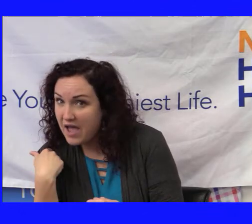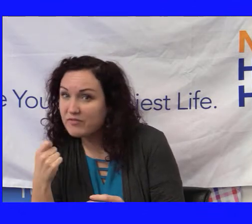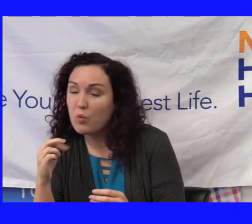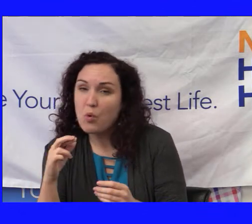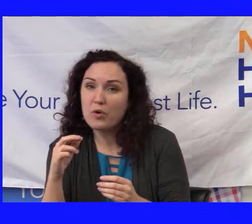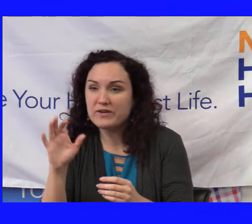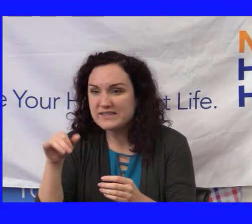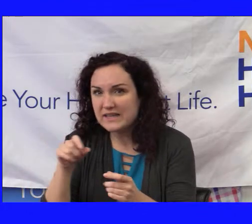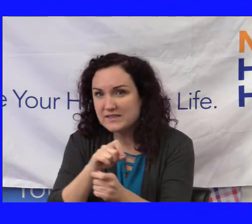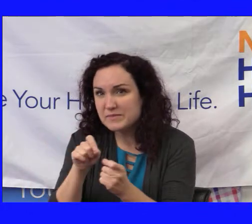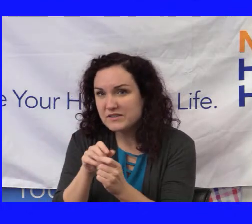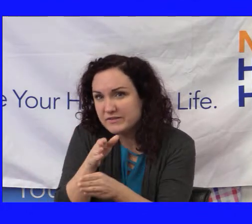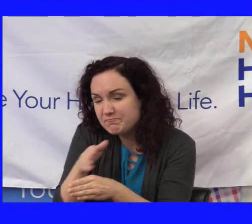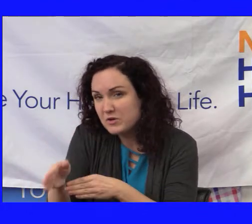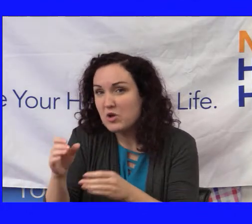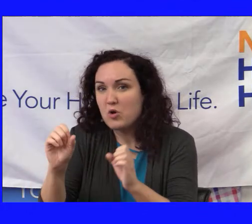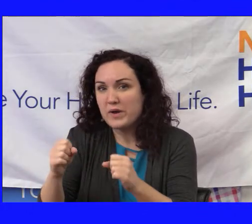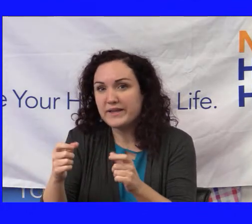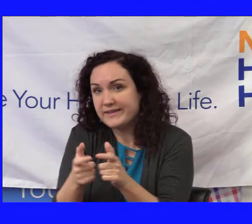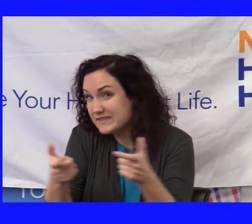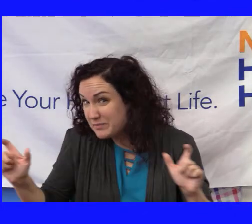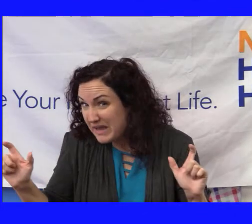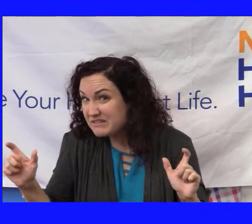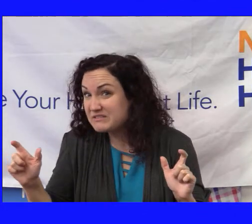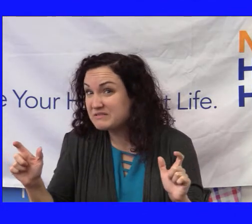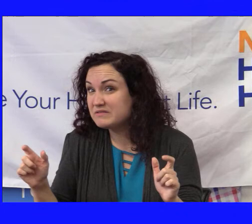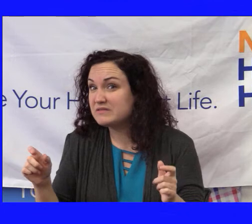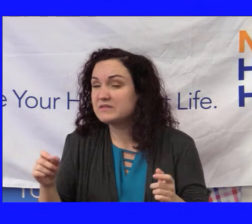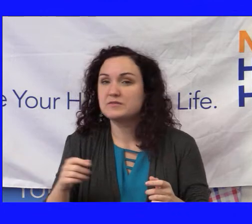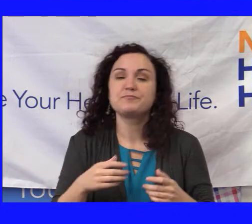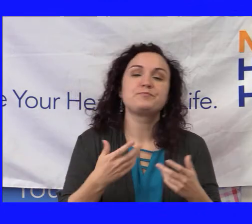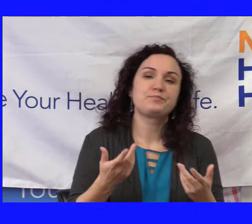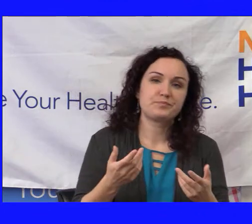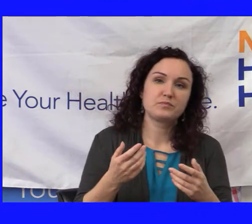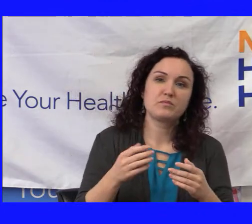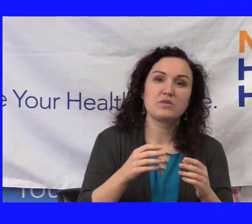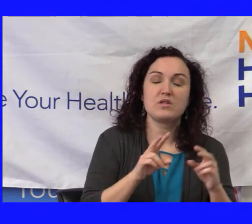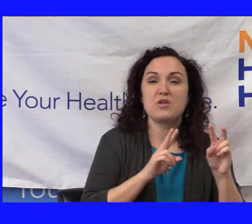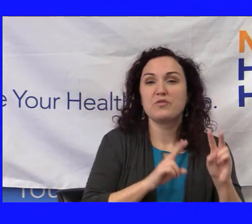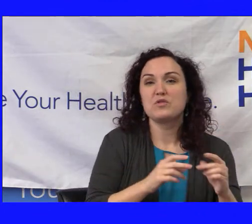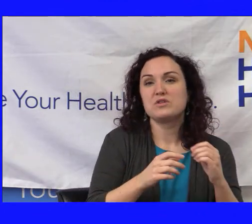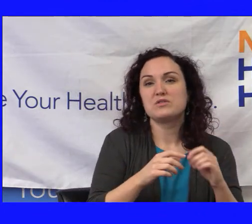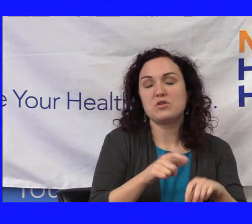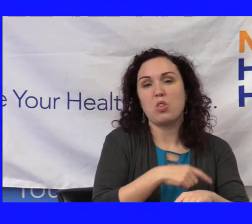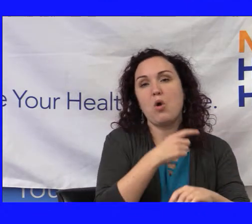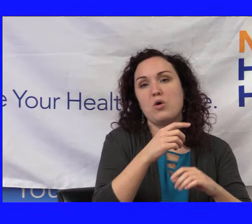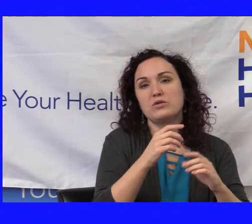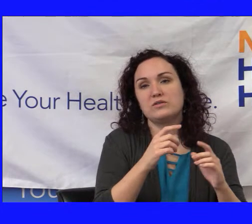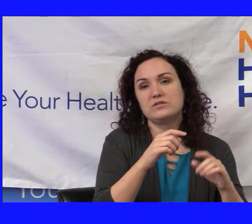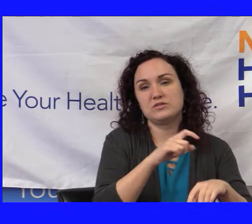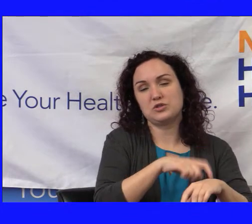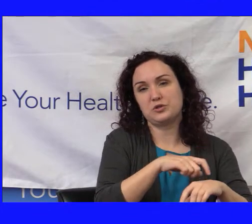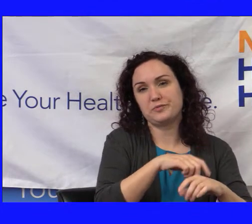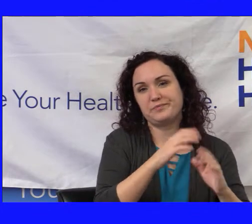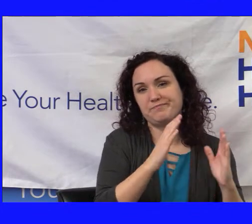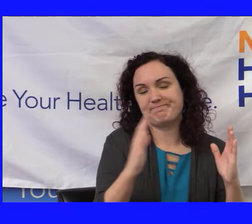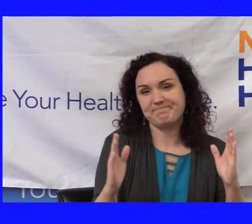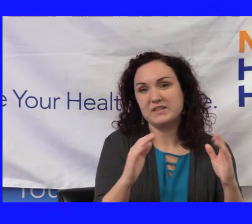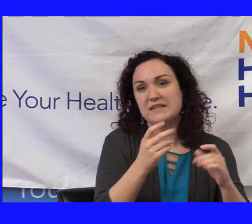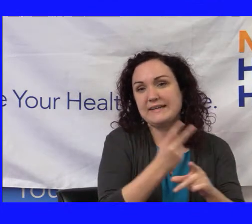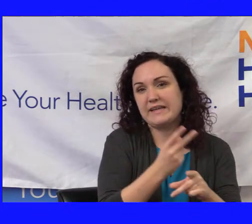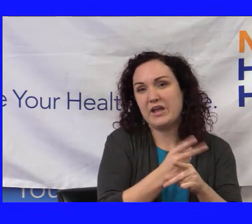to? Well, the long-term care, a few of those long-term care facilities have their own third-party radiology